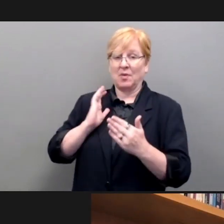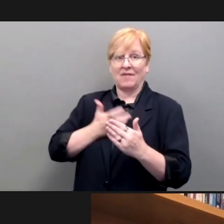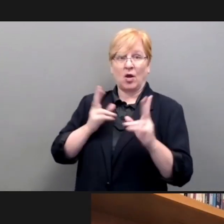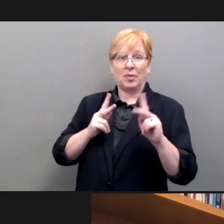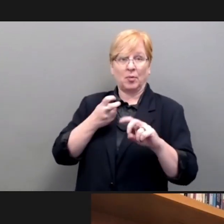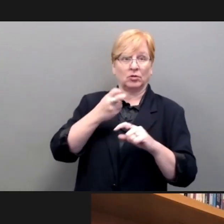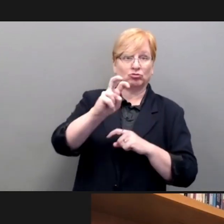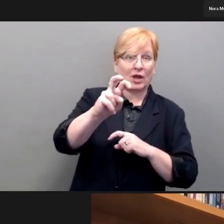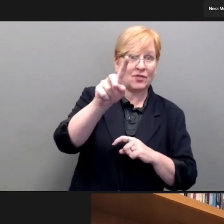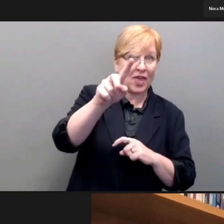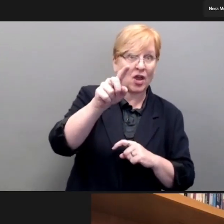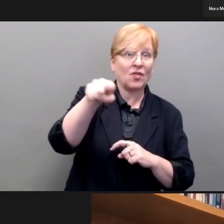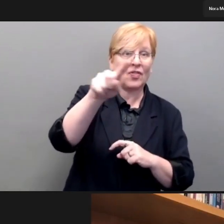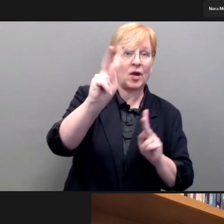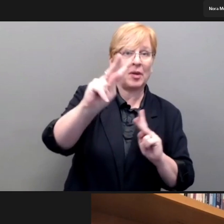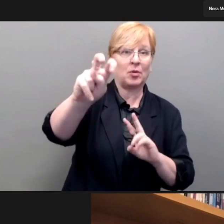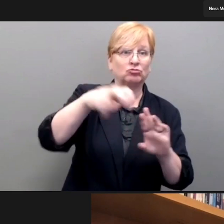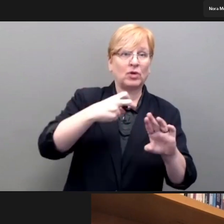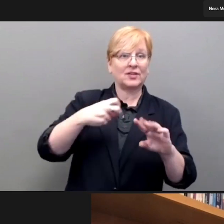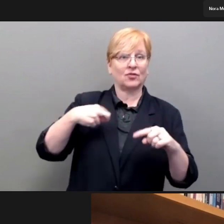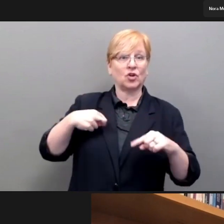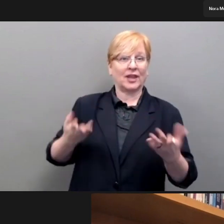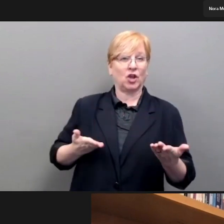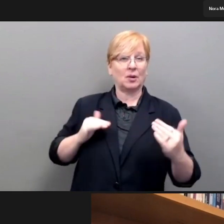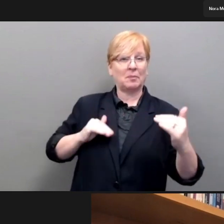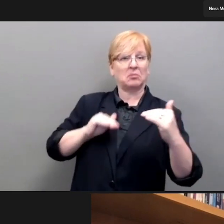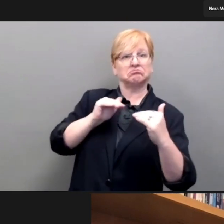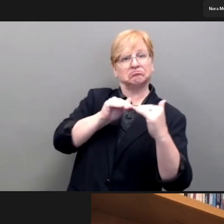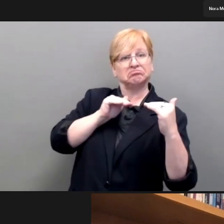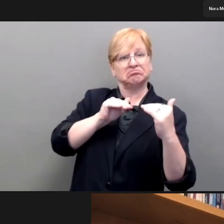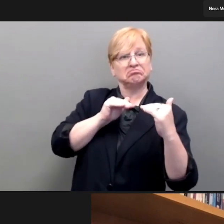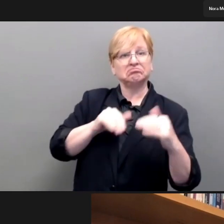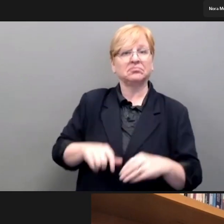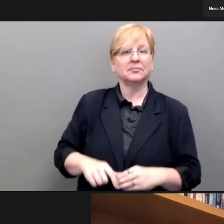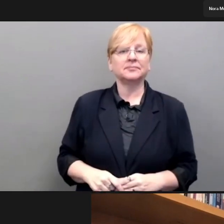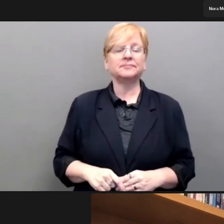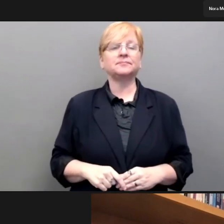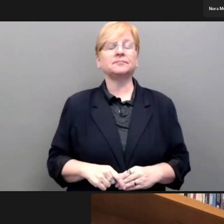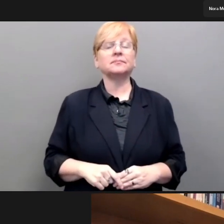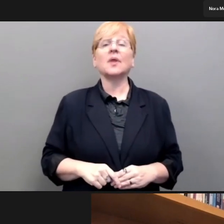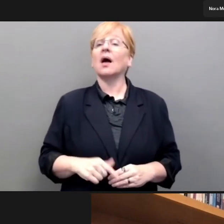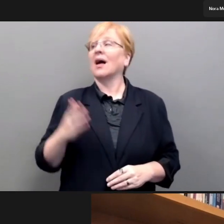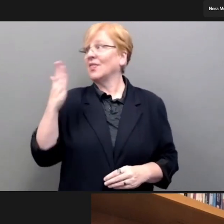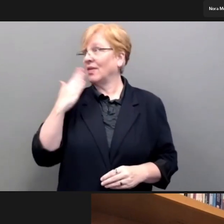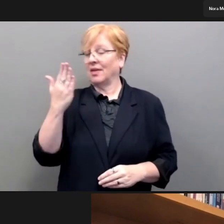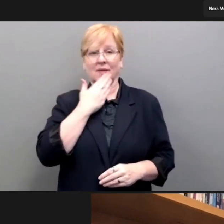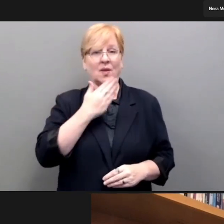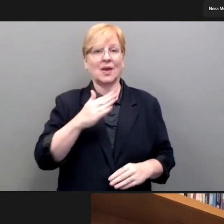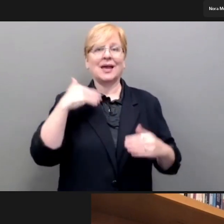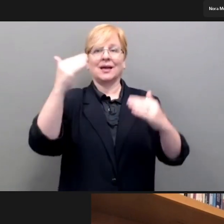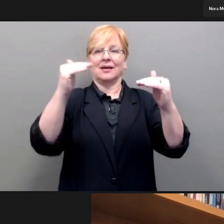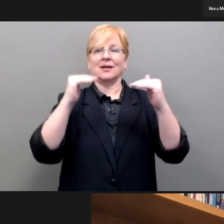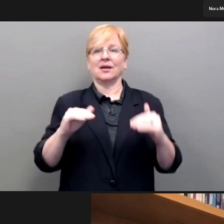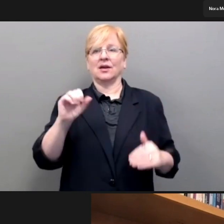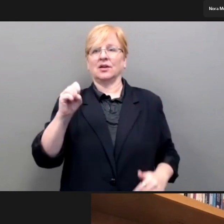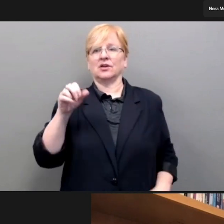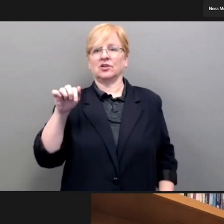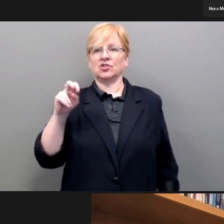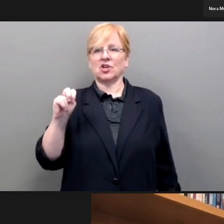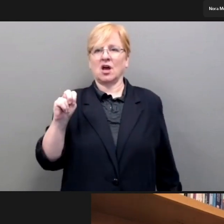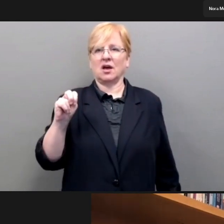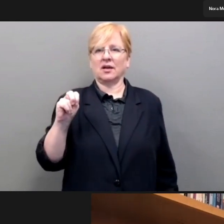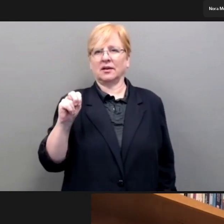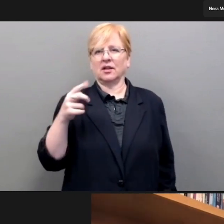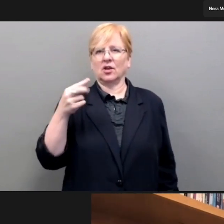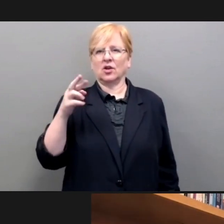Thank you, Dr. Scrace. Thank you, Governor and Dr. Scrace. Next, we'll go to Sean Griswold with the State's